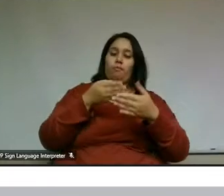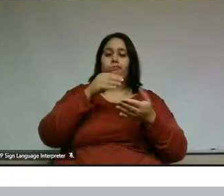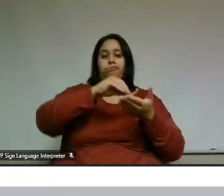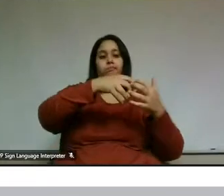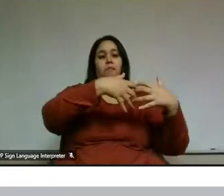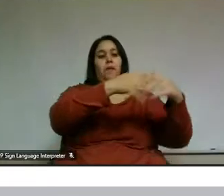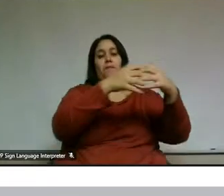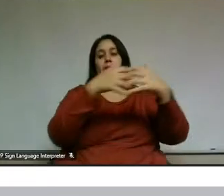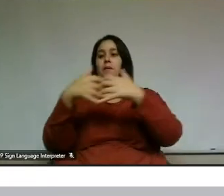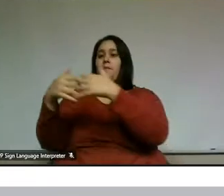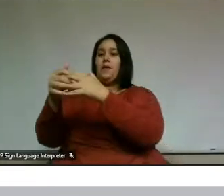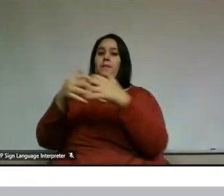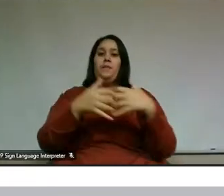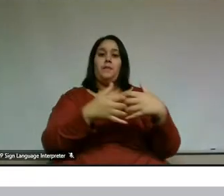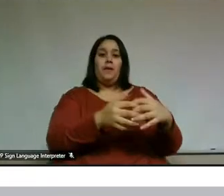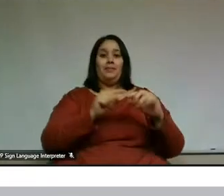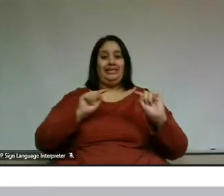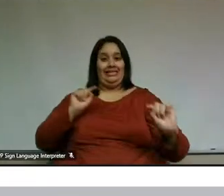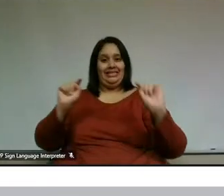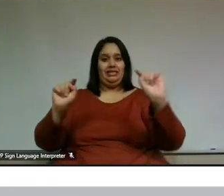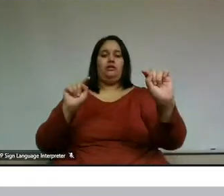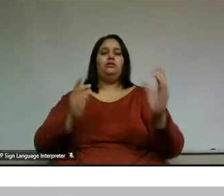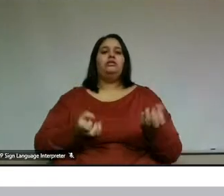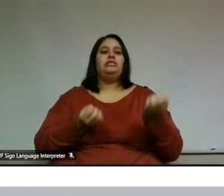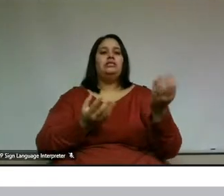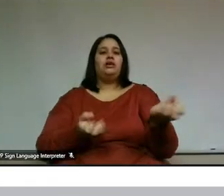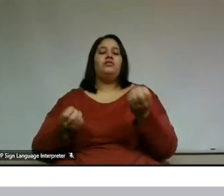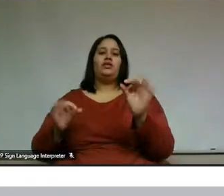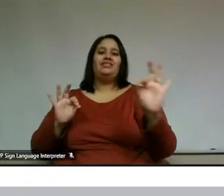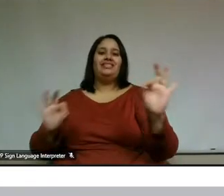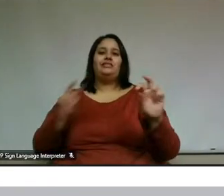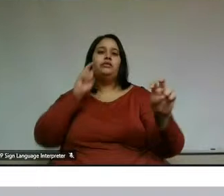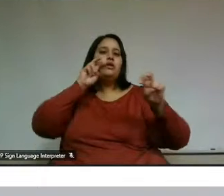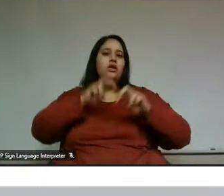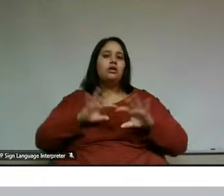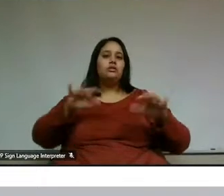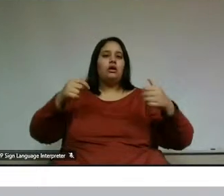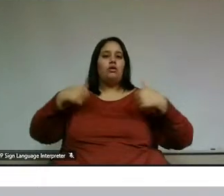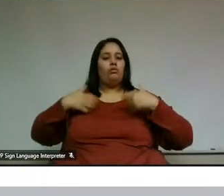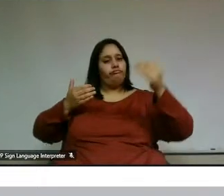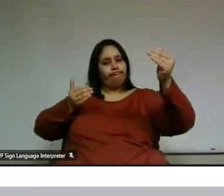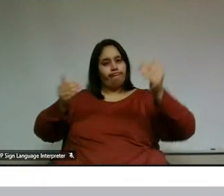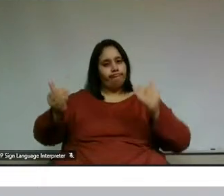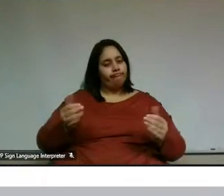trucks that could be done by accommodating them